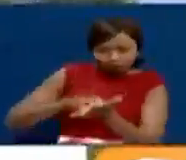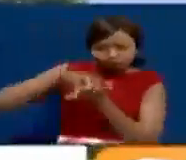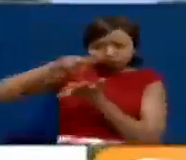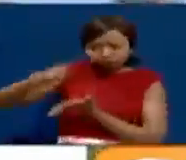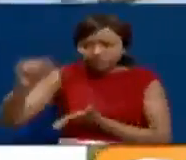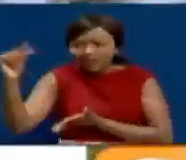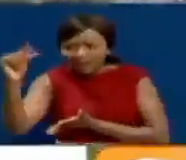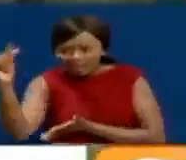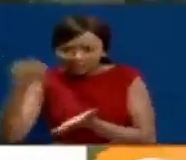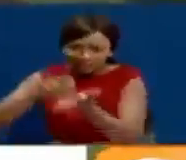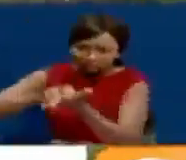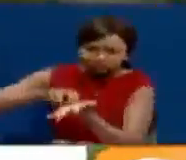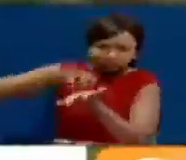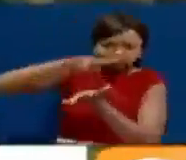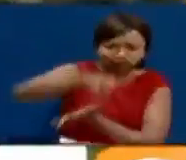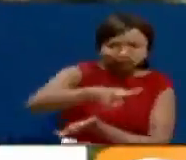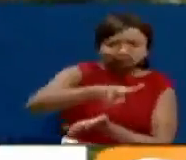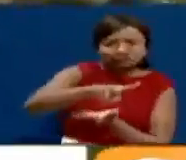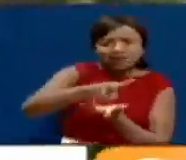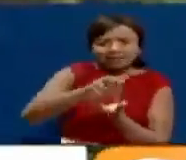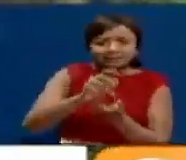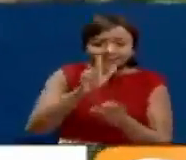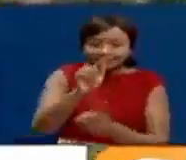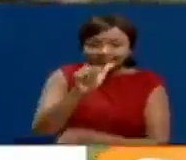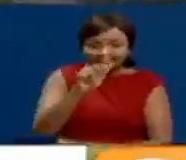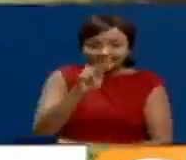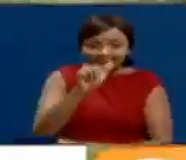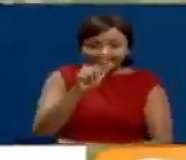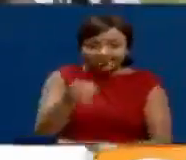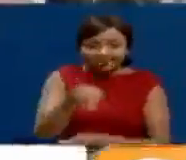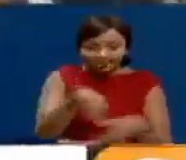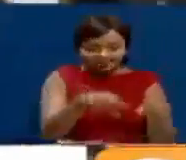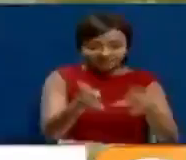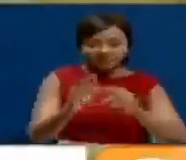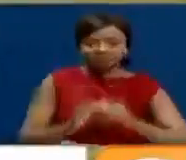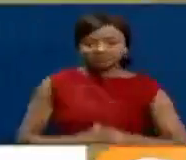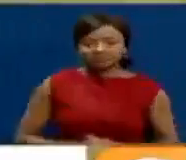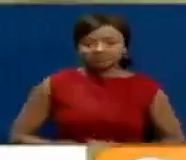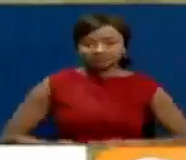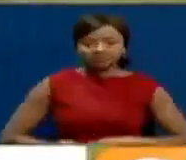and cause severe food shortage. Dorcas Wangira, Citizen TV, Nairobi.